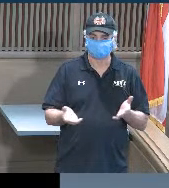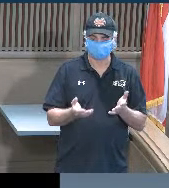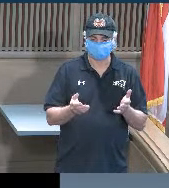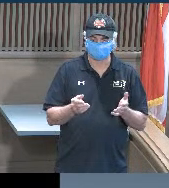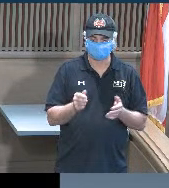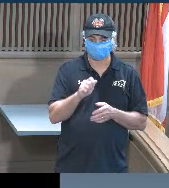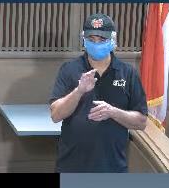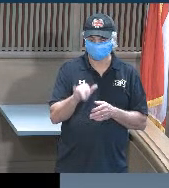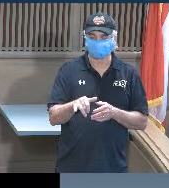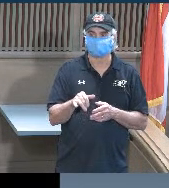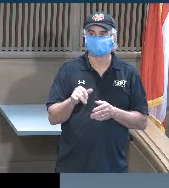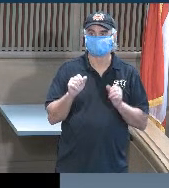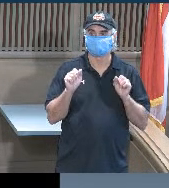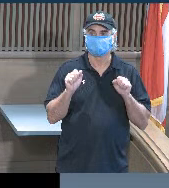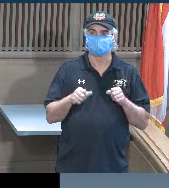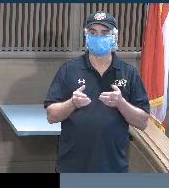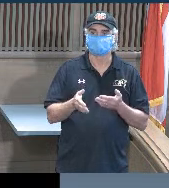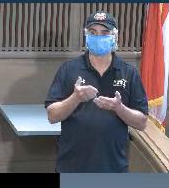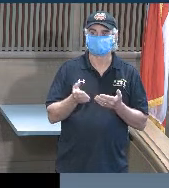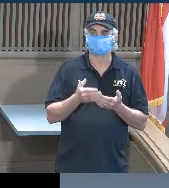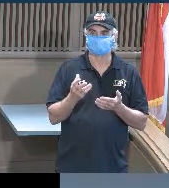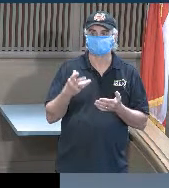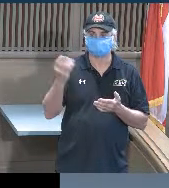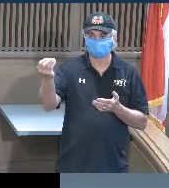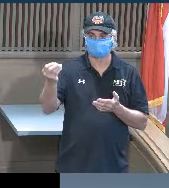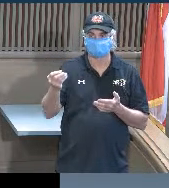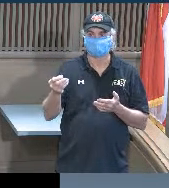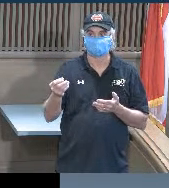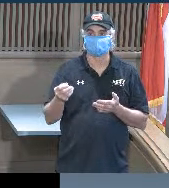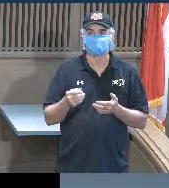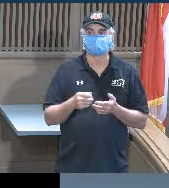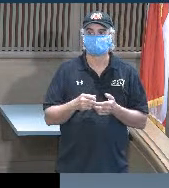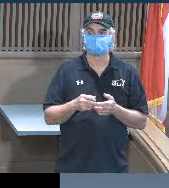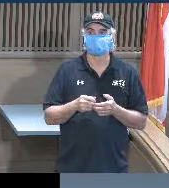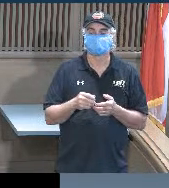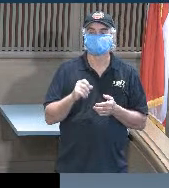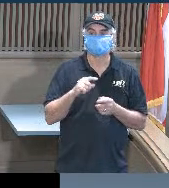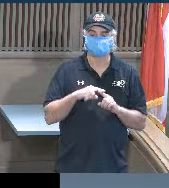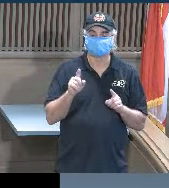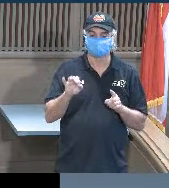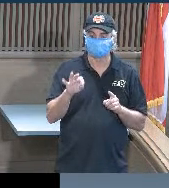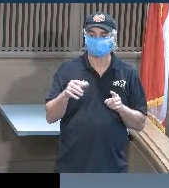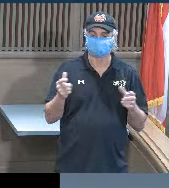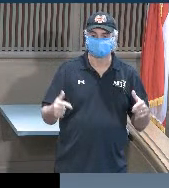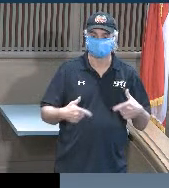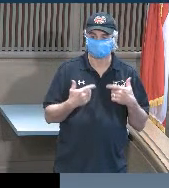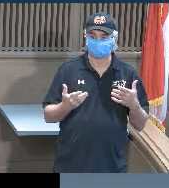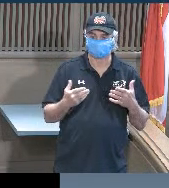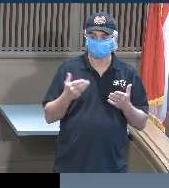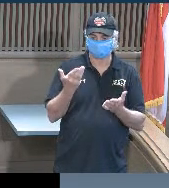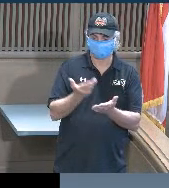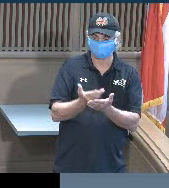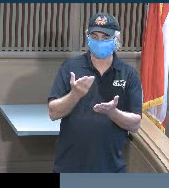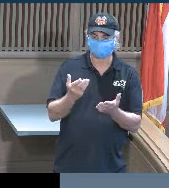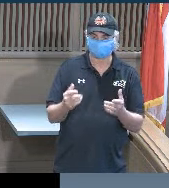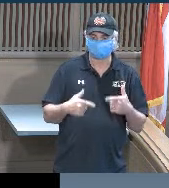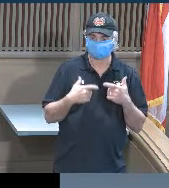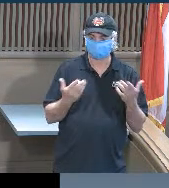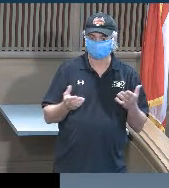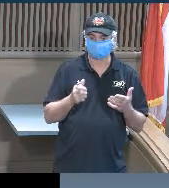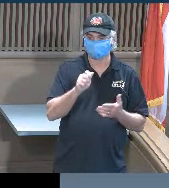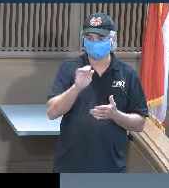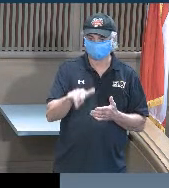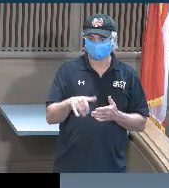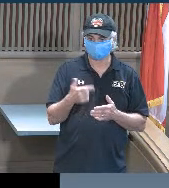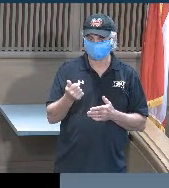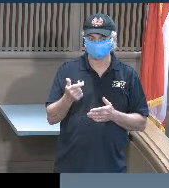another county, you can simply leave the parking lot at that time. But if you're a Dougherty County resident with proof of residency, you've completed